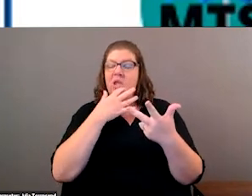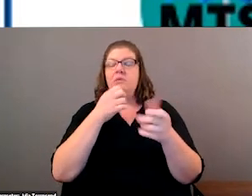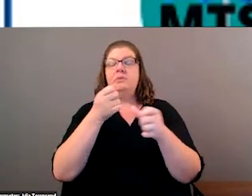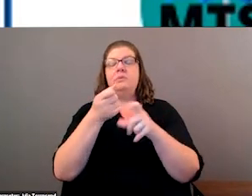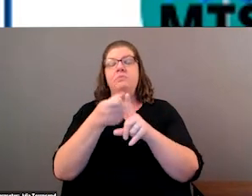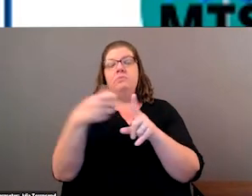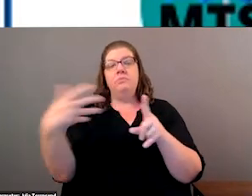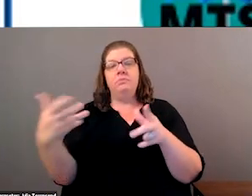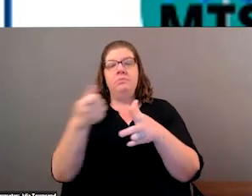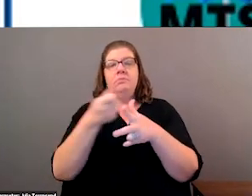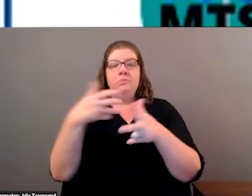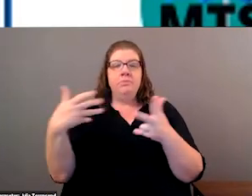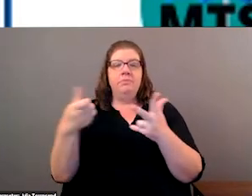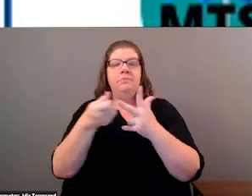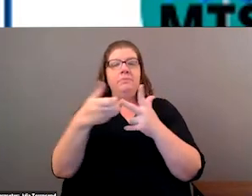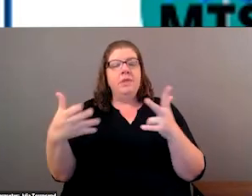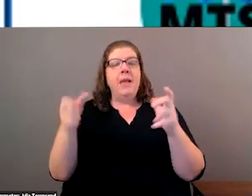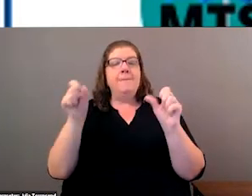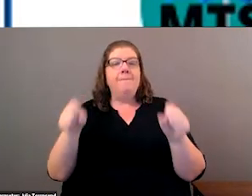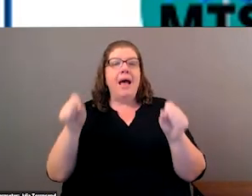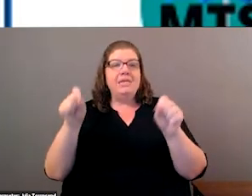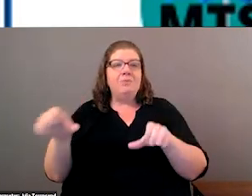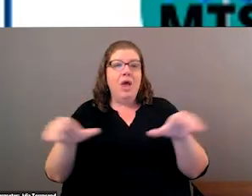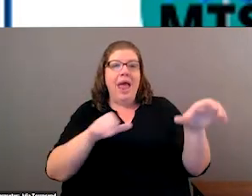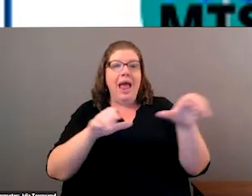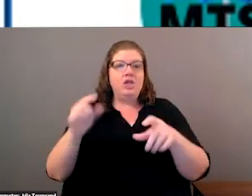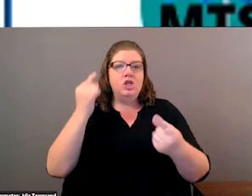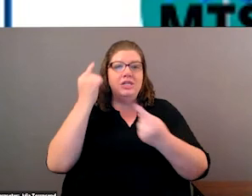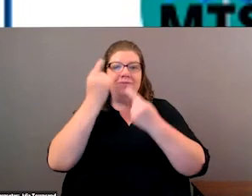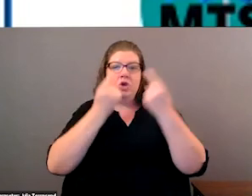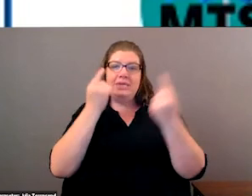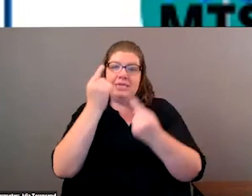possible outcomes for our possible actions for our consideration.